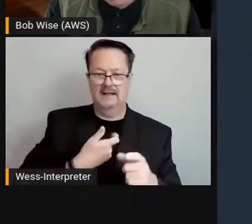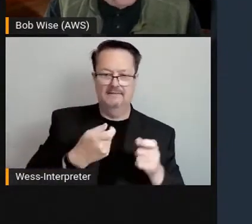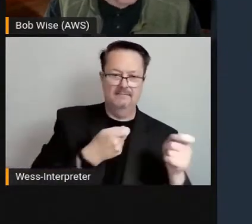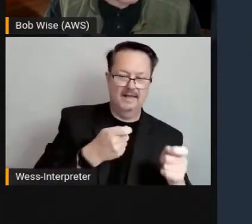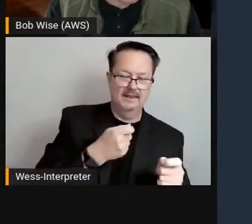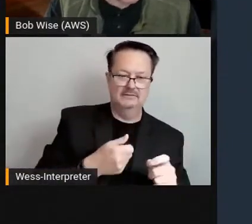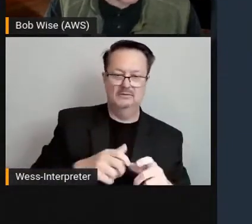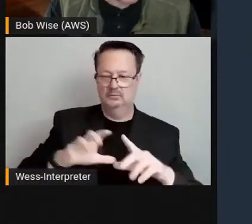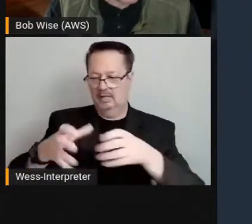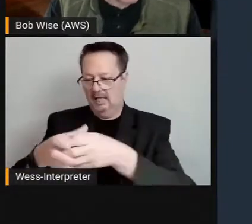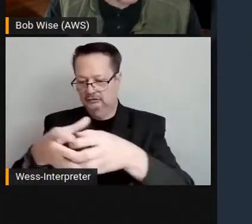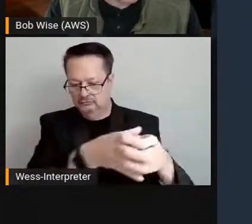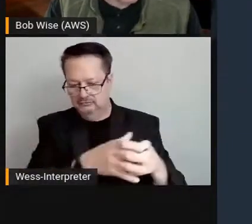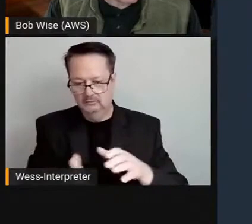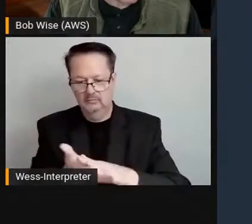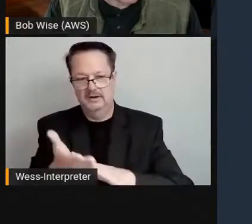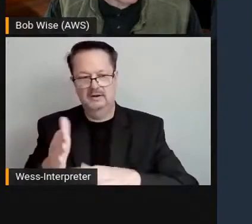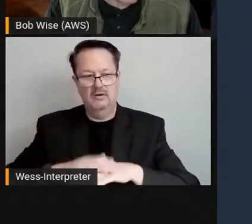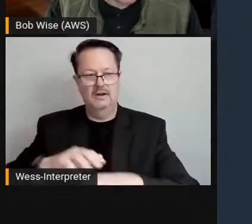on AWS.